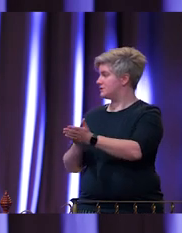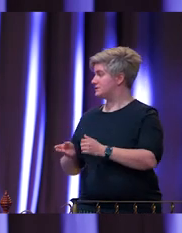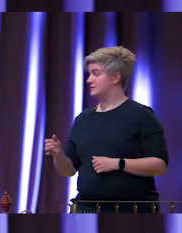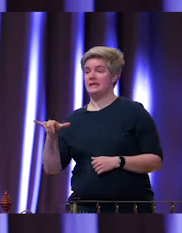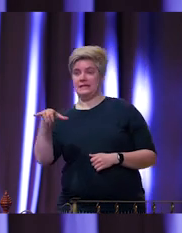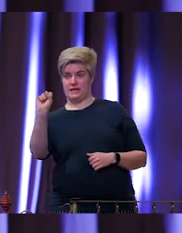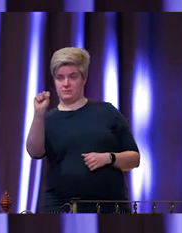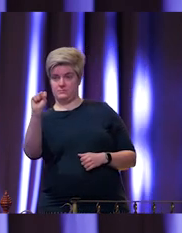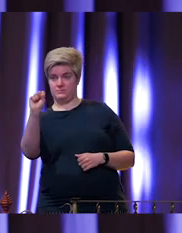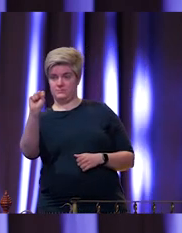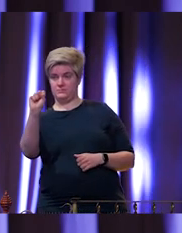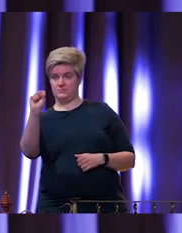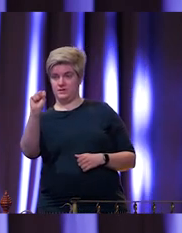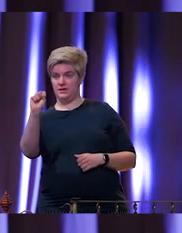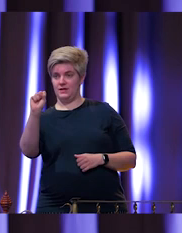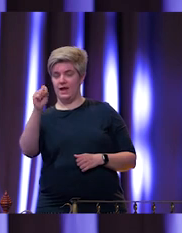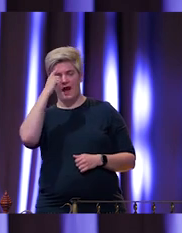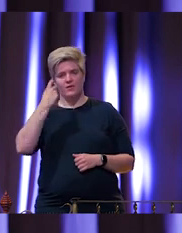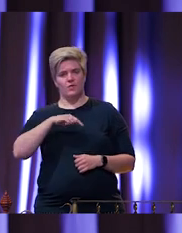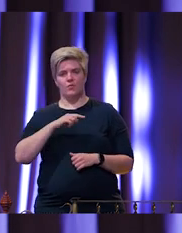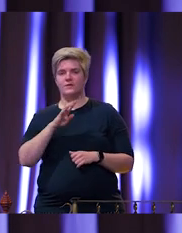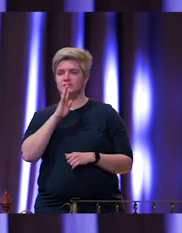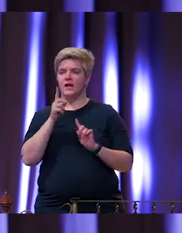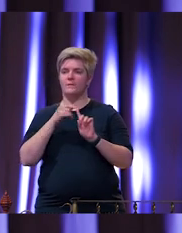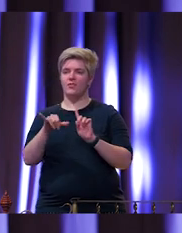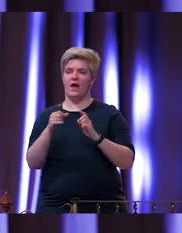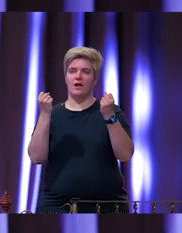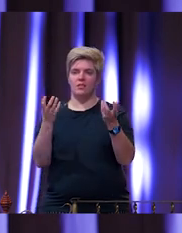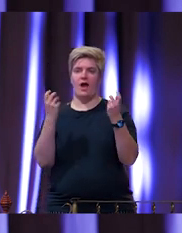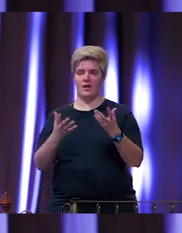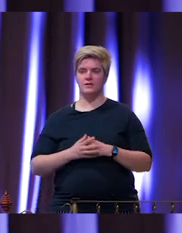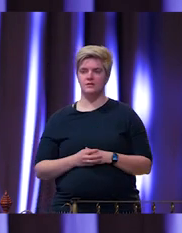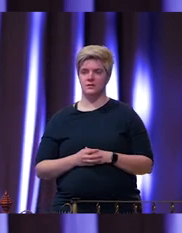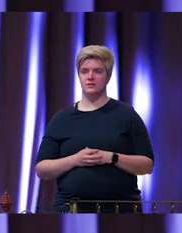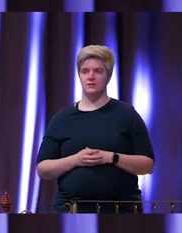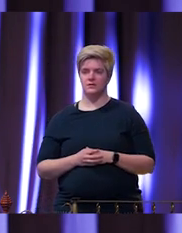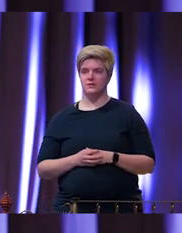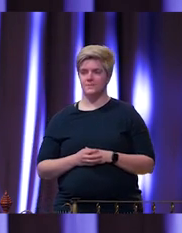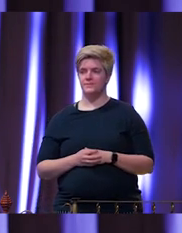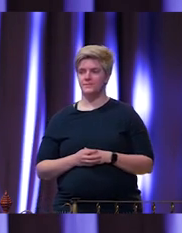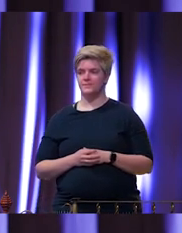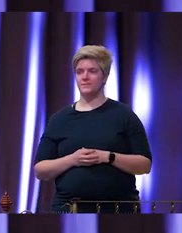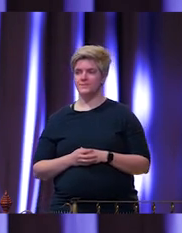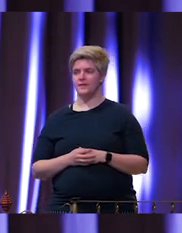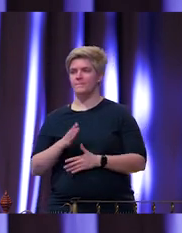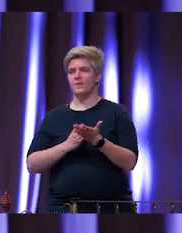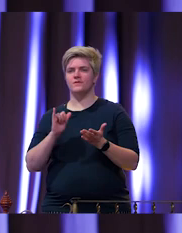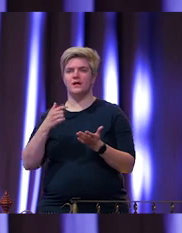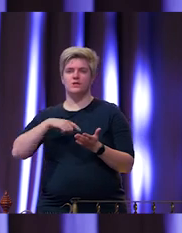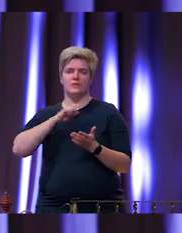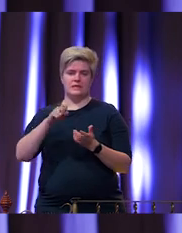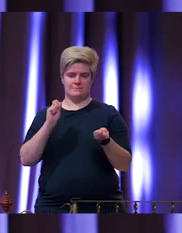Yes. I think we've been talking about that a lot, and I think, you know, part of it is, you know, you need to kind of make